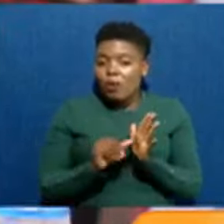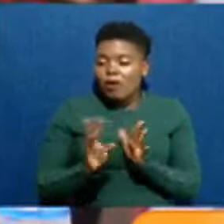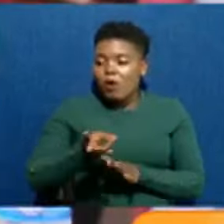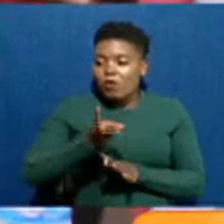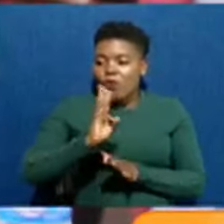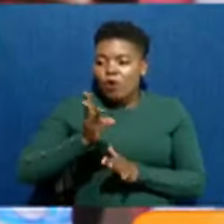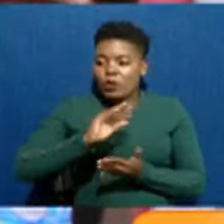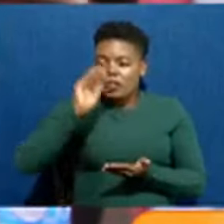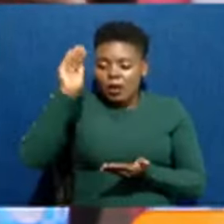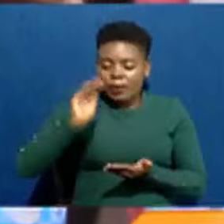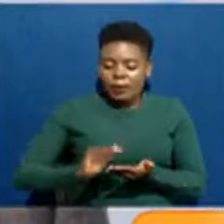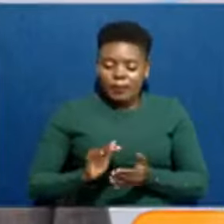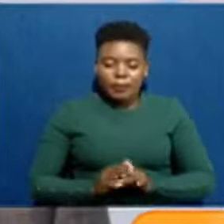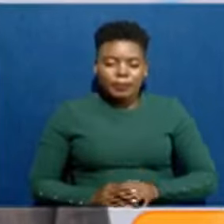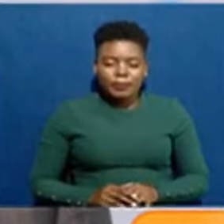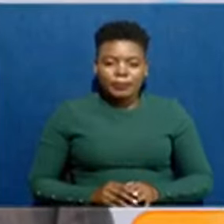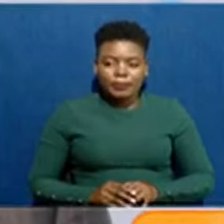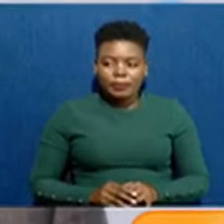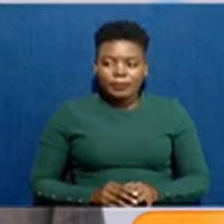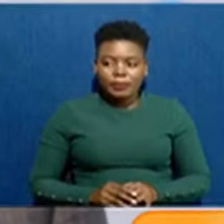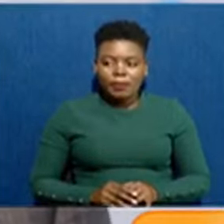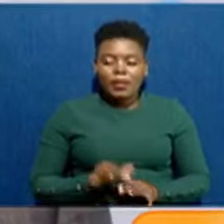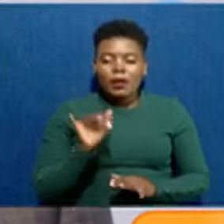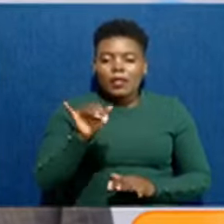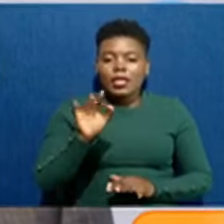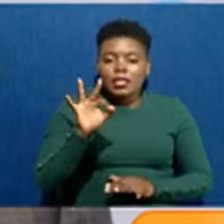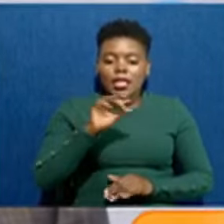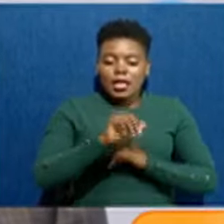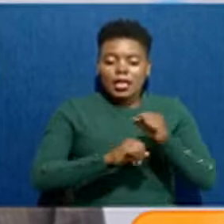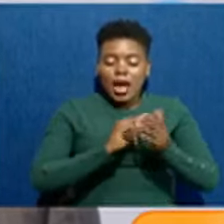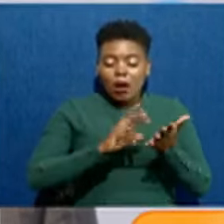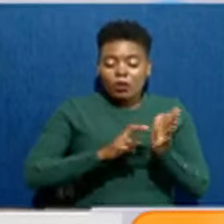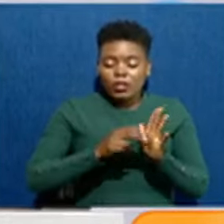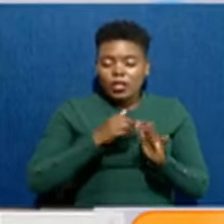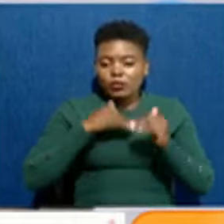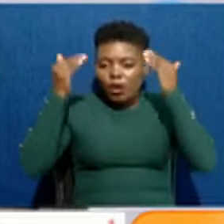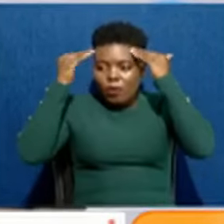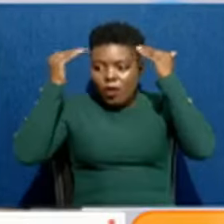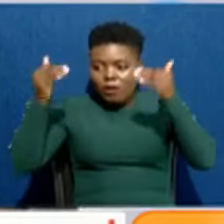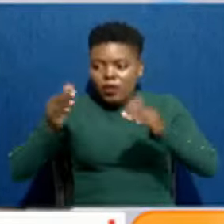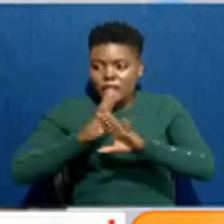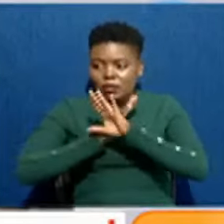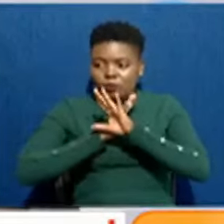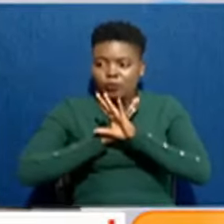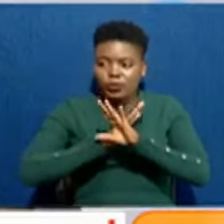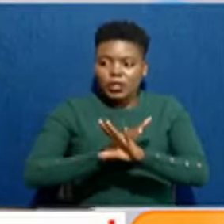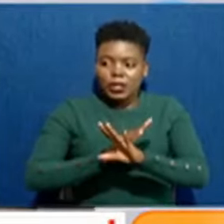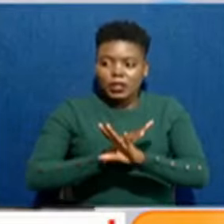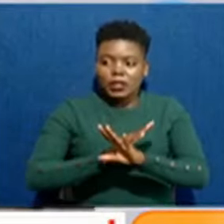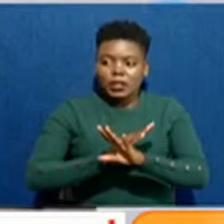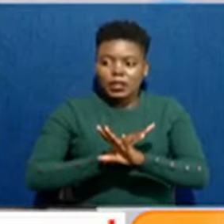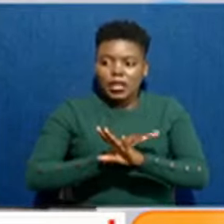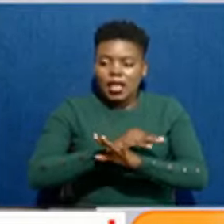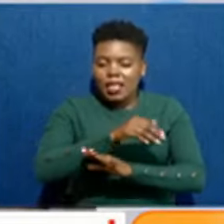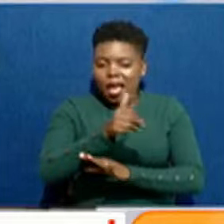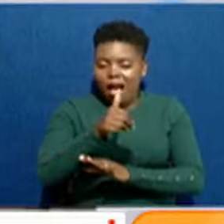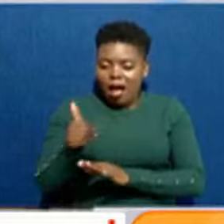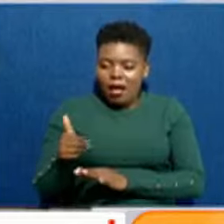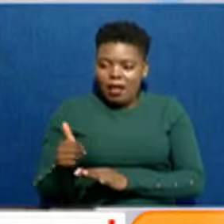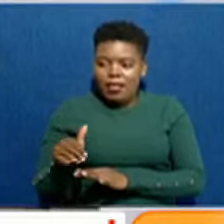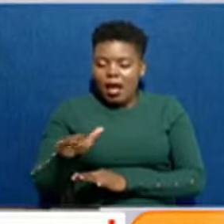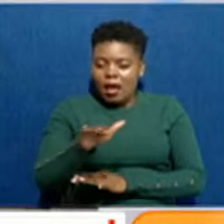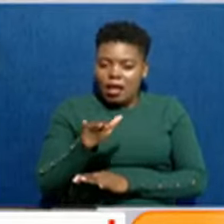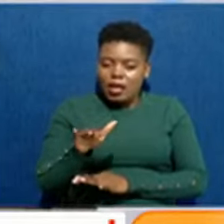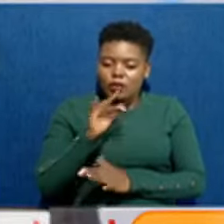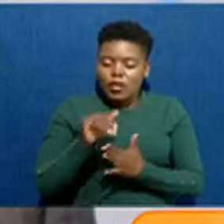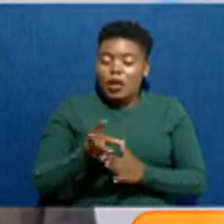water scarcity funding. This is a three-year commitment that we are looking to ensure that we protect the upper Tana to ensure that